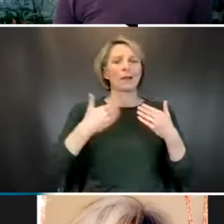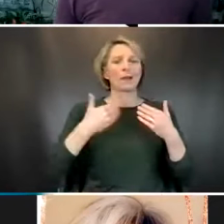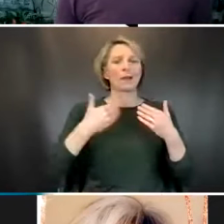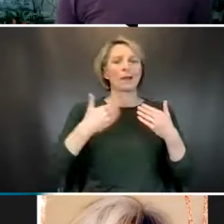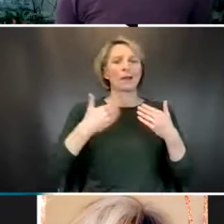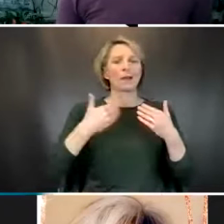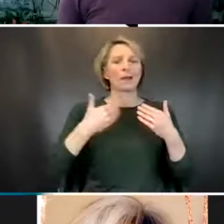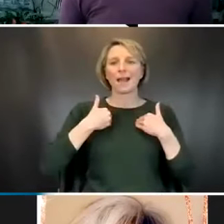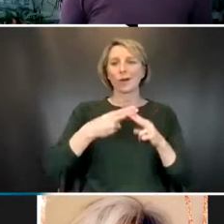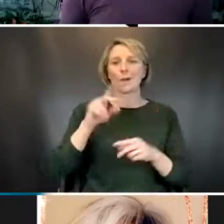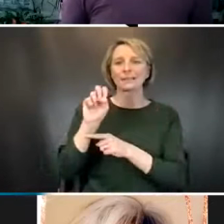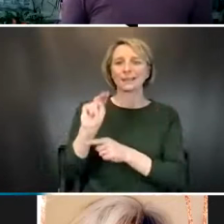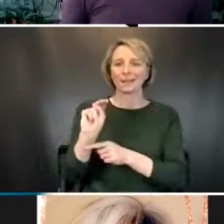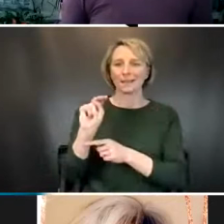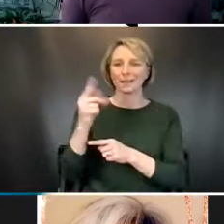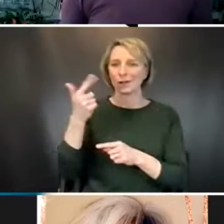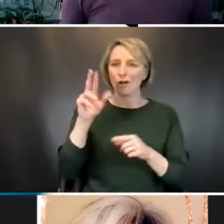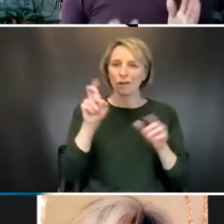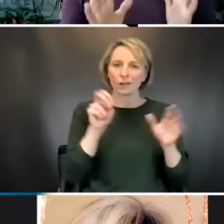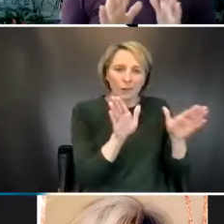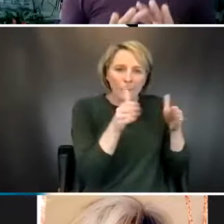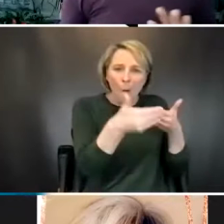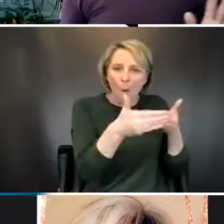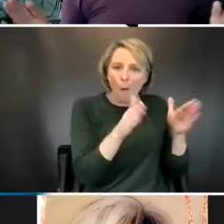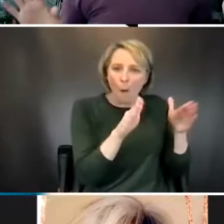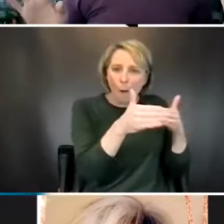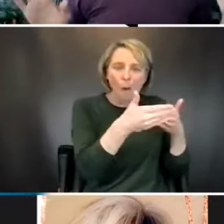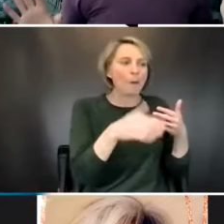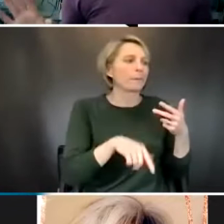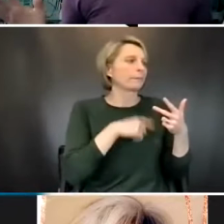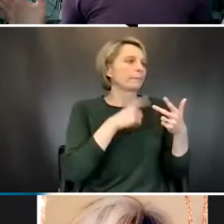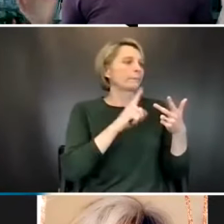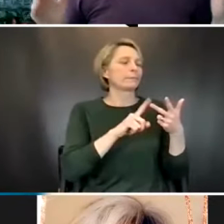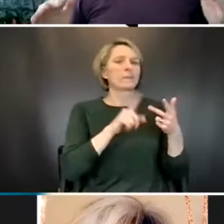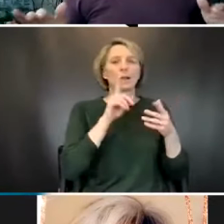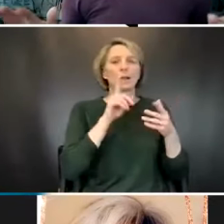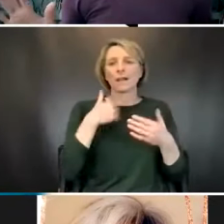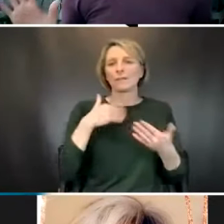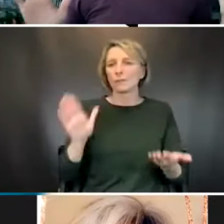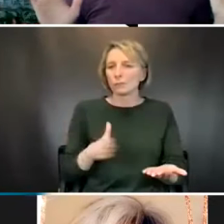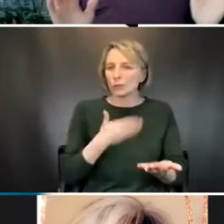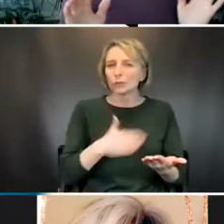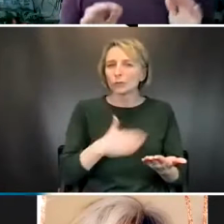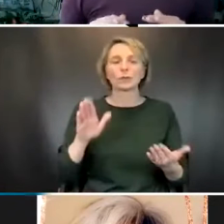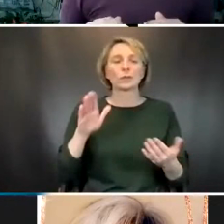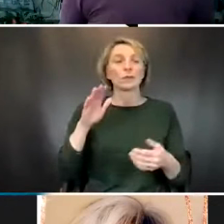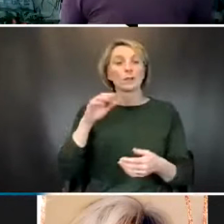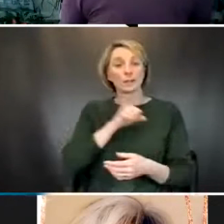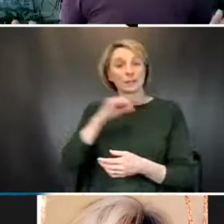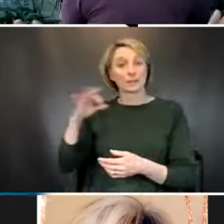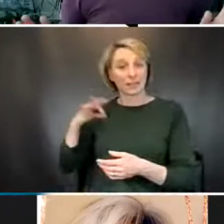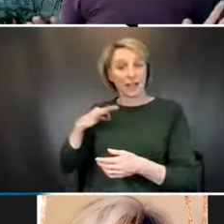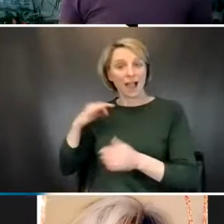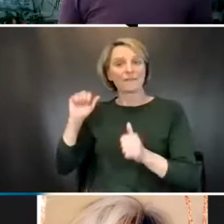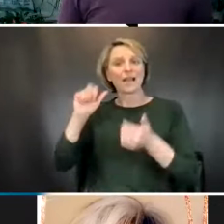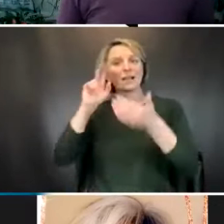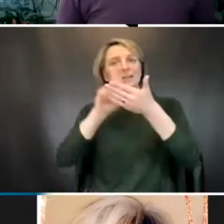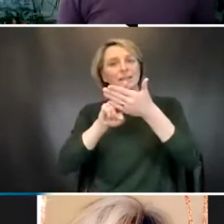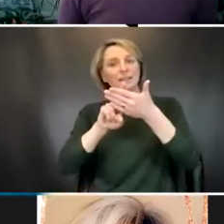minutes at a time once during their day. And they can go in there and just relax and de-stress and maybe listen to a